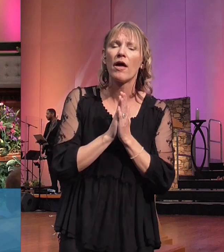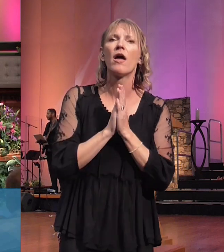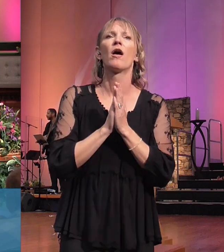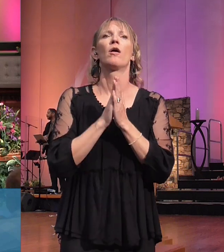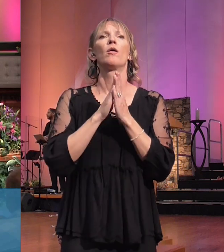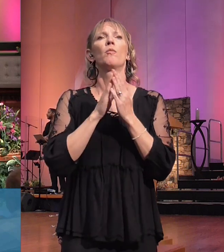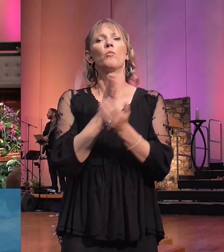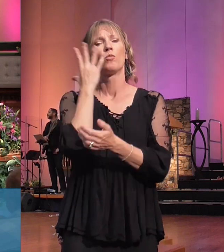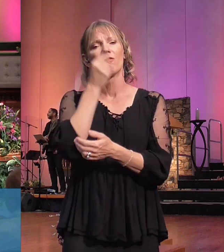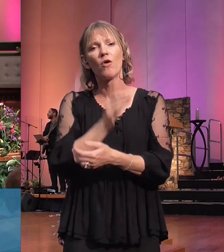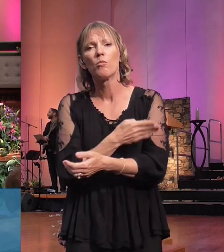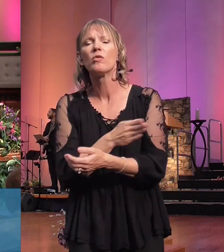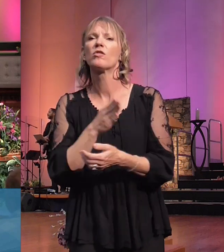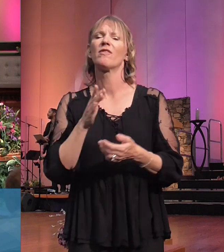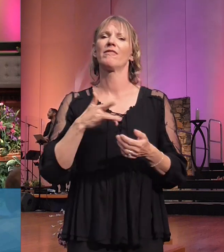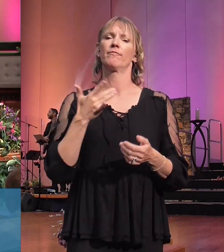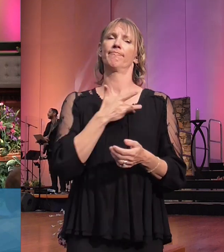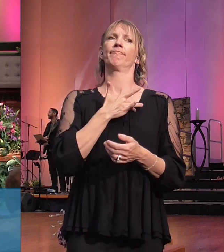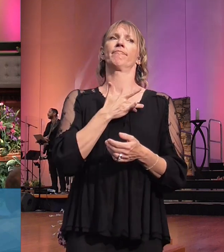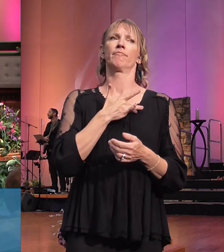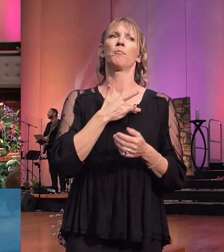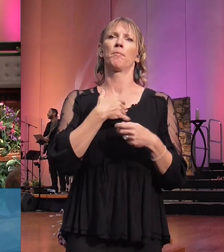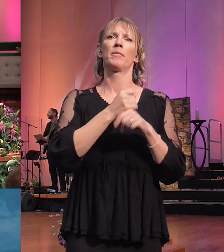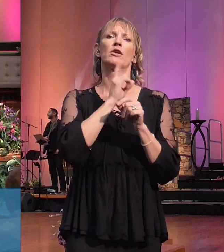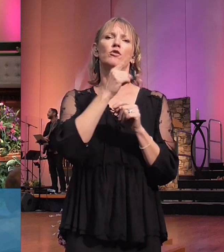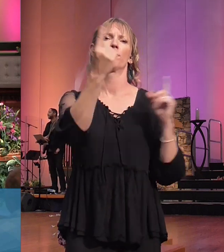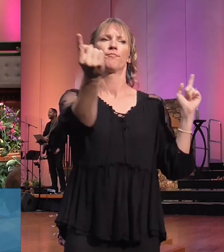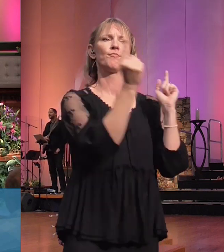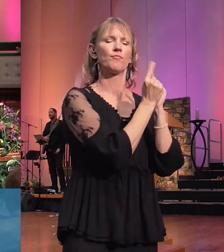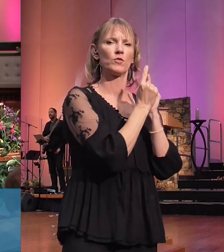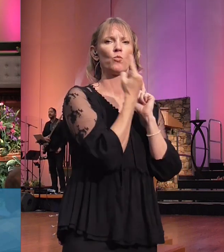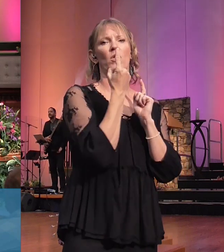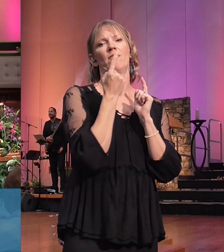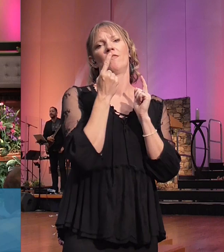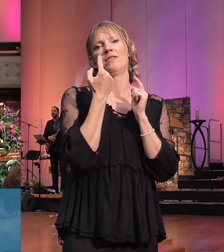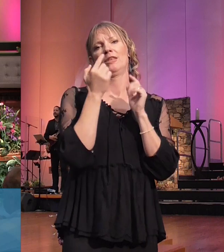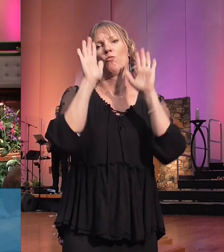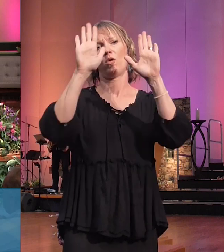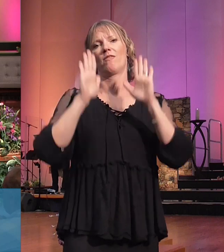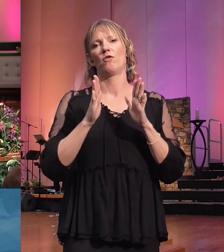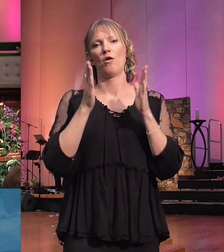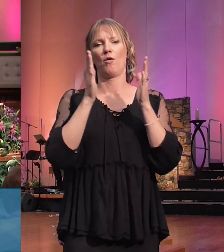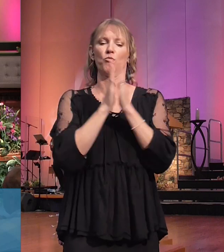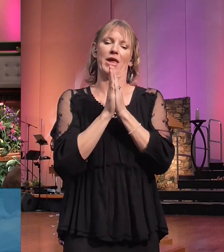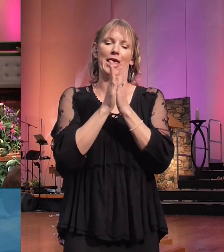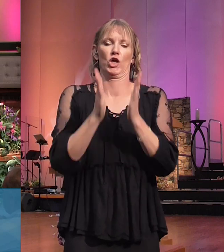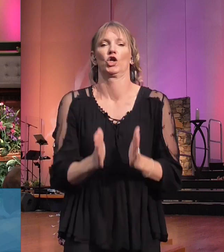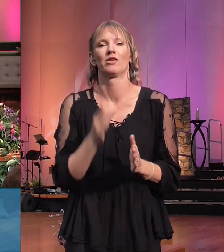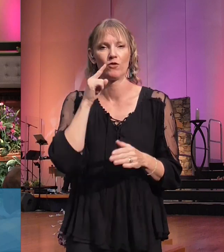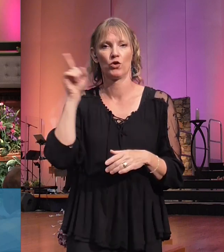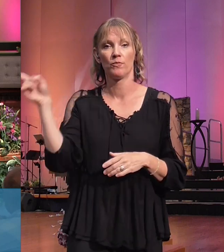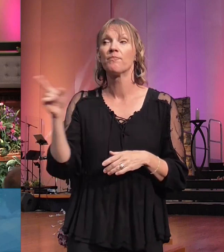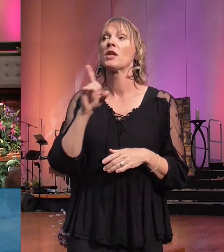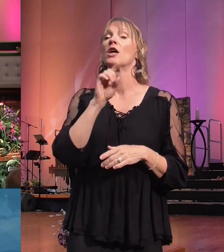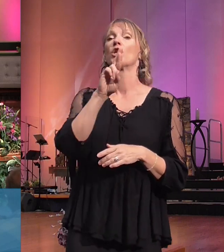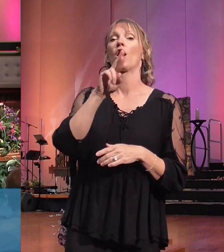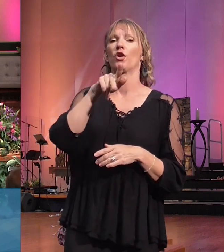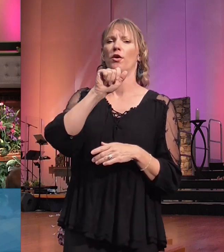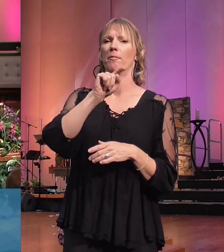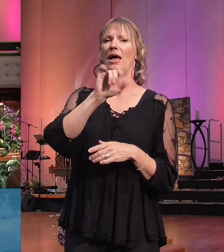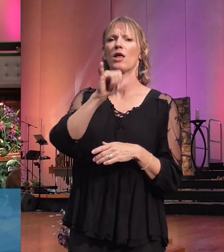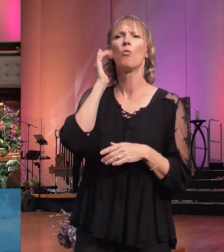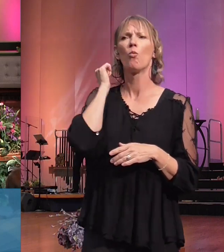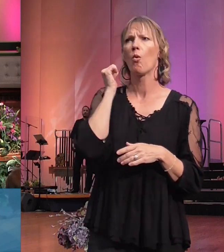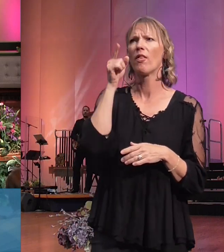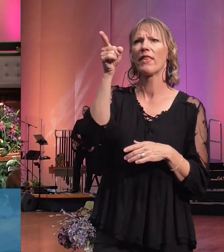if it's calling to you, make sure you stand in front of one of these wonderful prayers for you. And Dr. Patty, you're not going to be in the Welcome Center